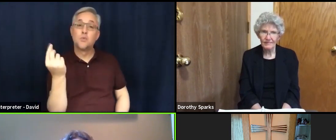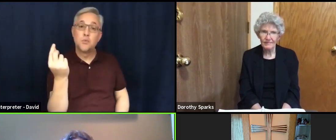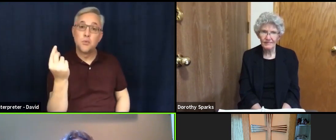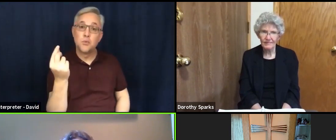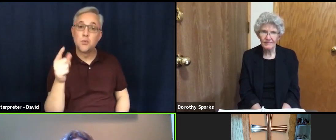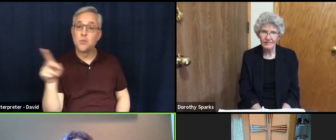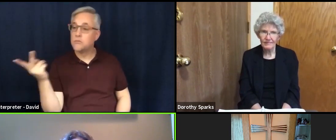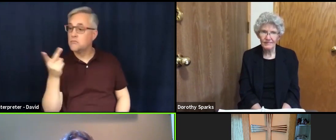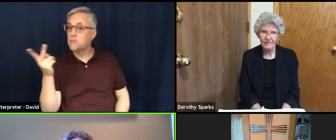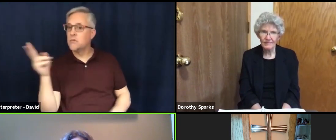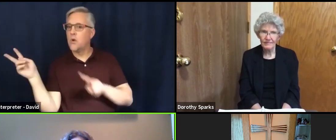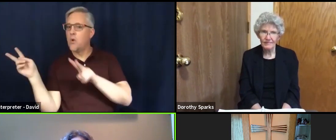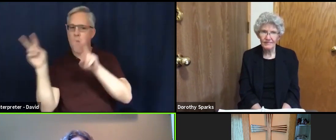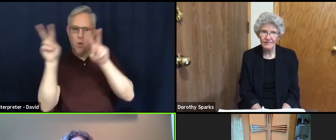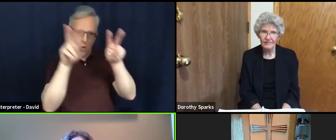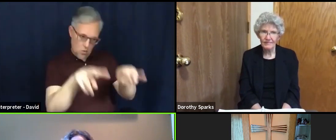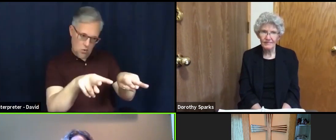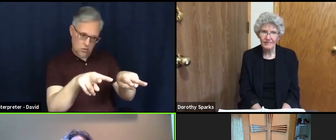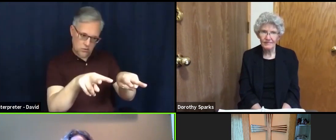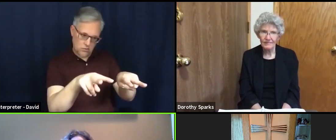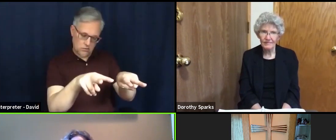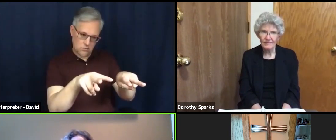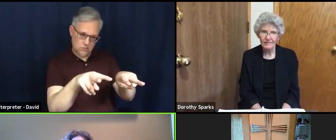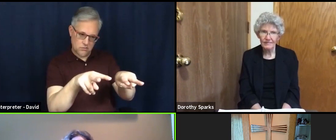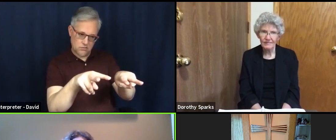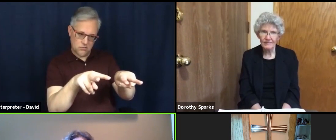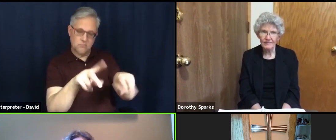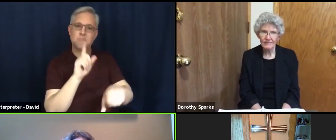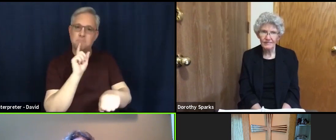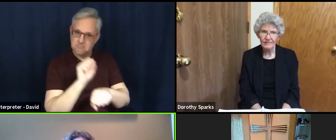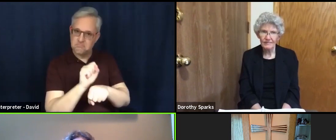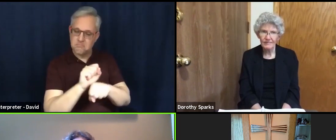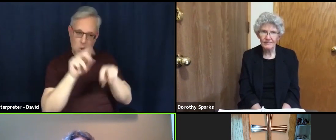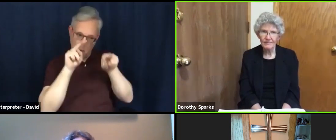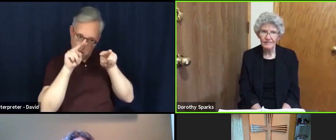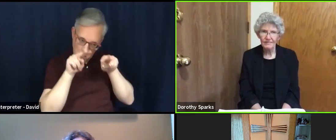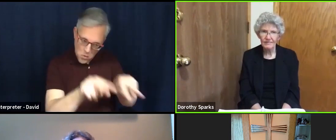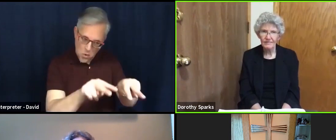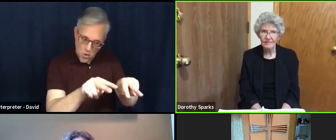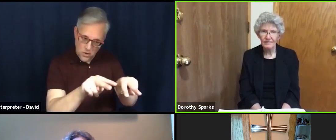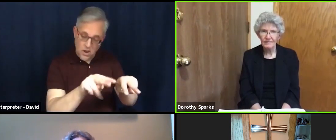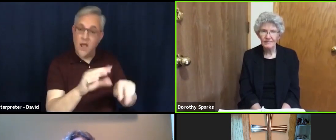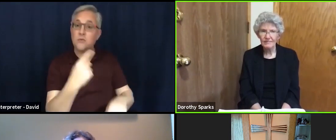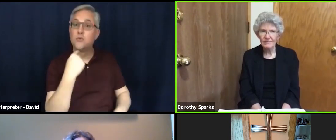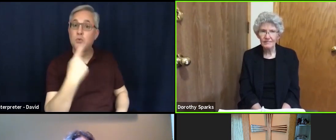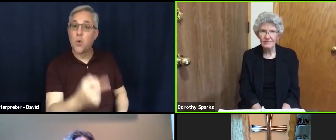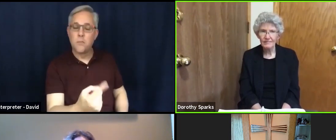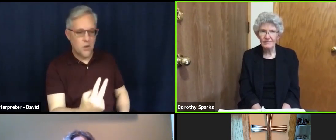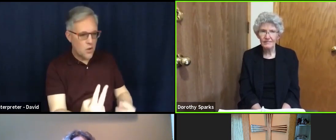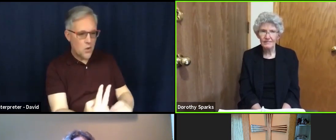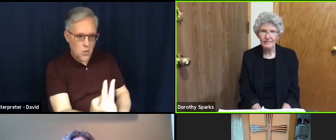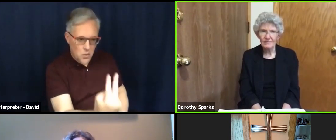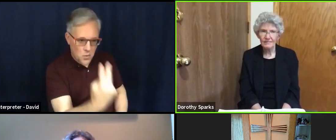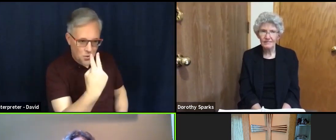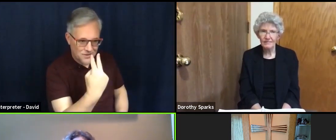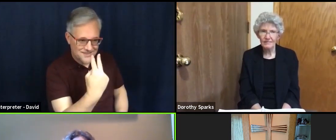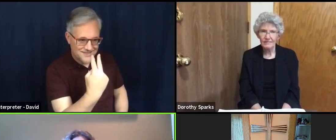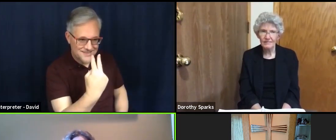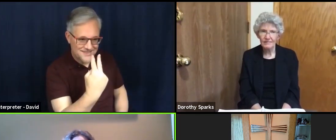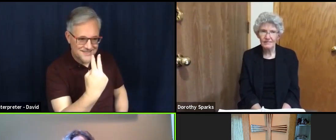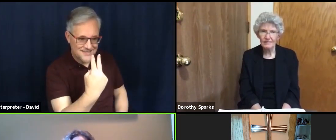They looked at him and they said, "You can look at us. Don't need to be